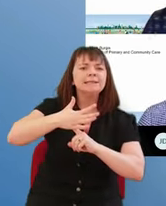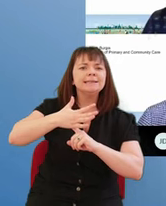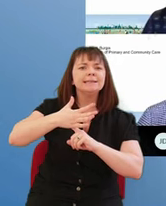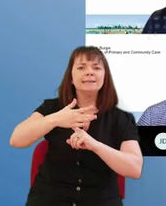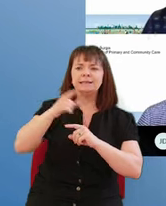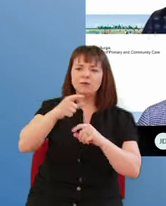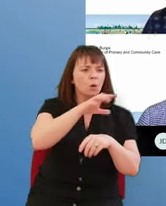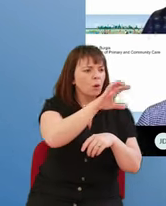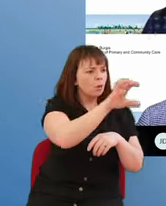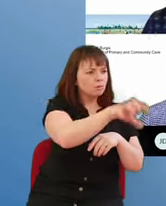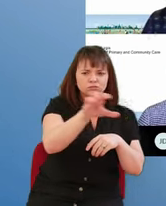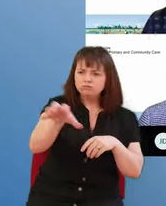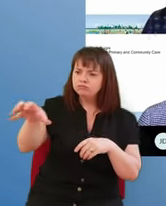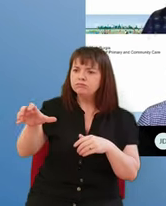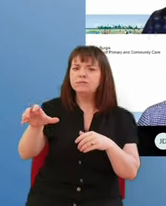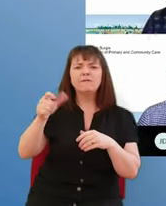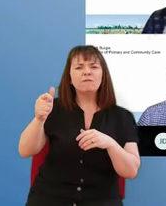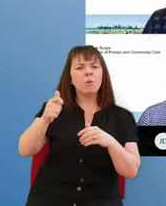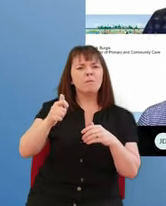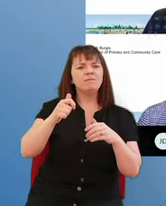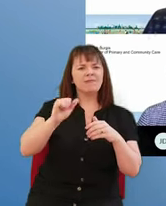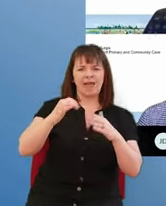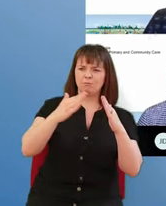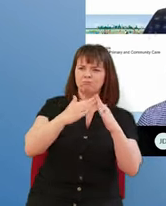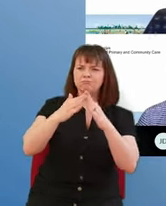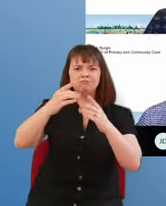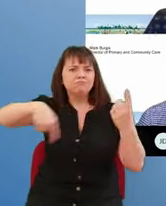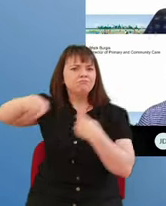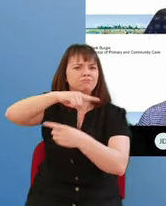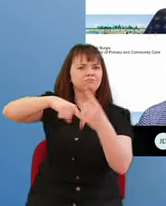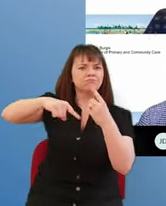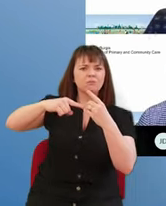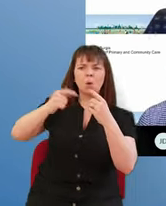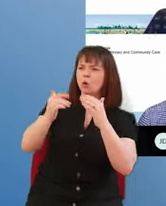drive improvements and everyone will have the benefit of learning from each other.